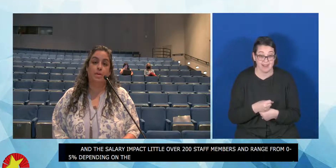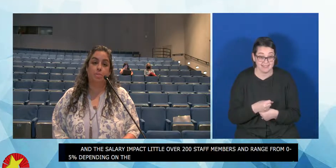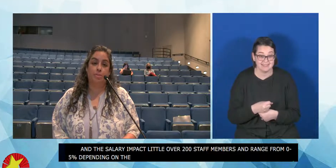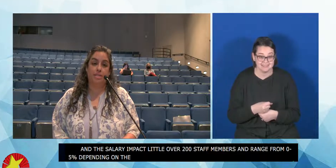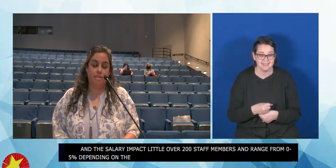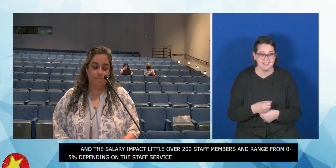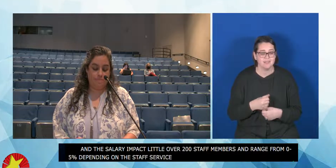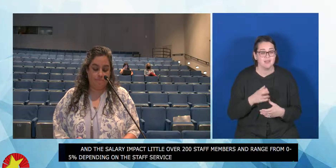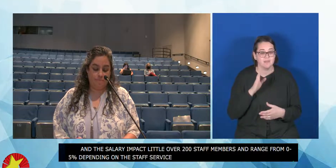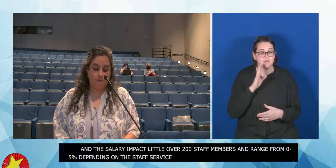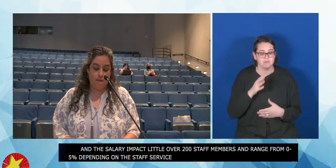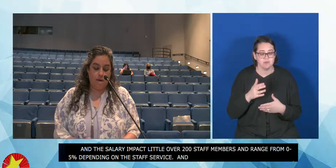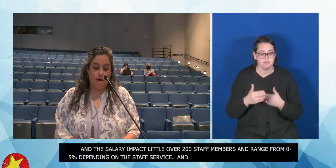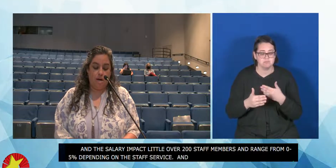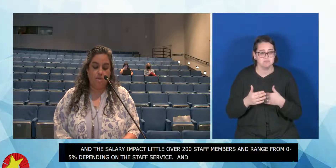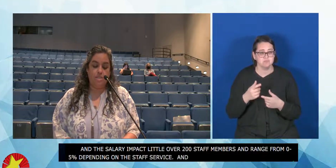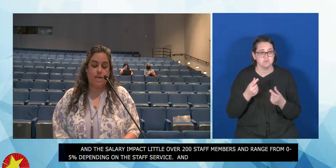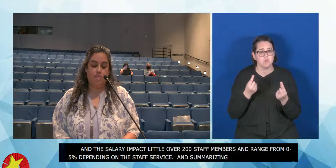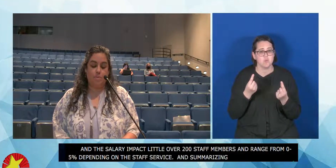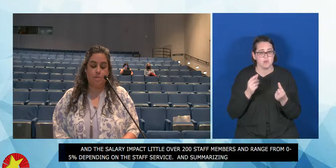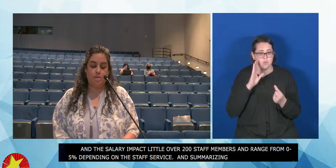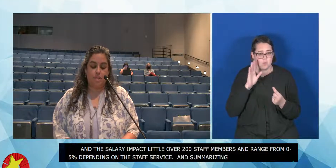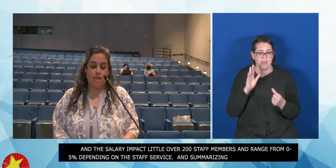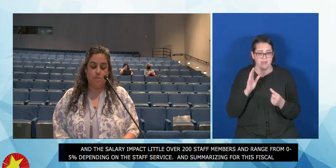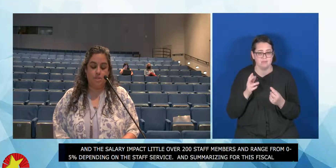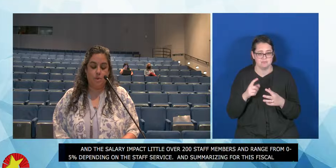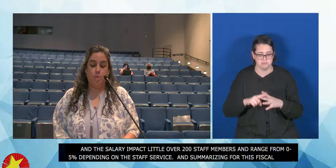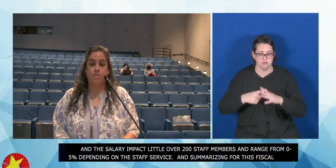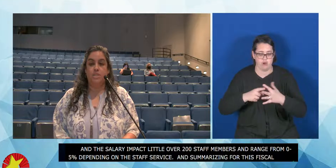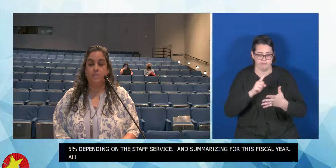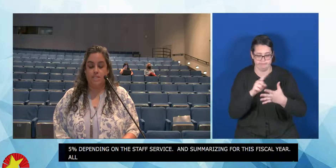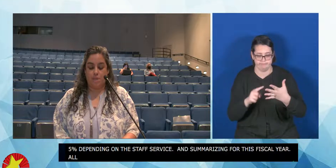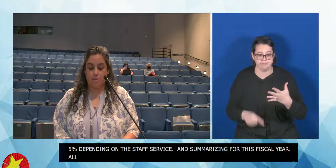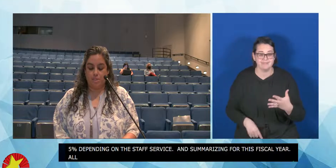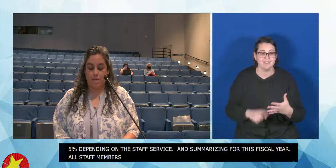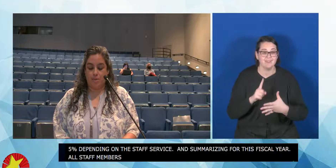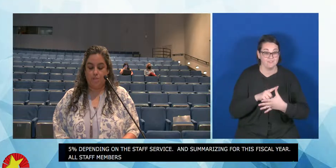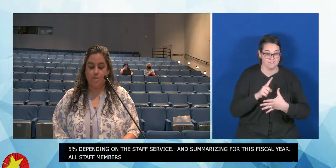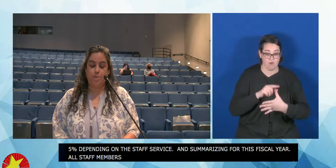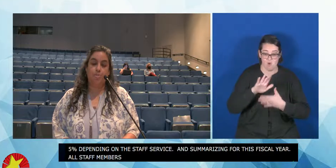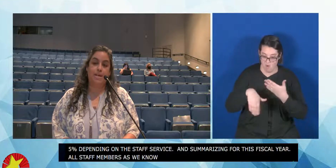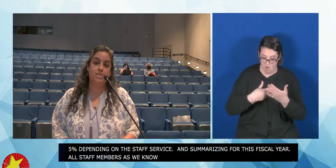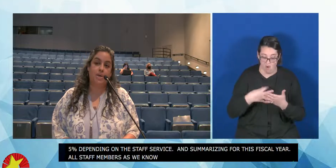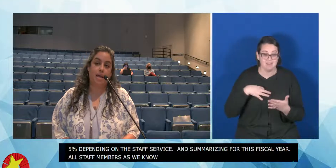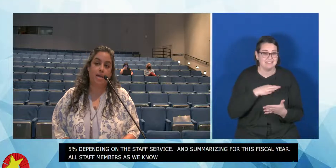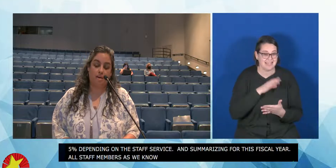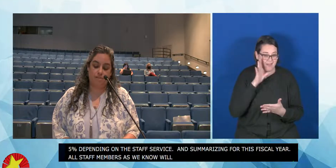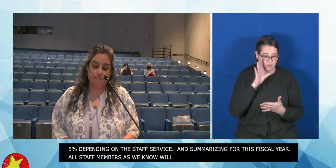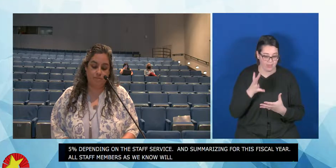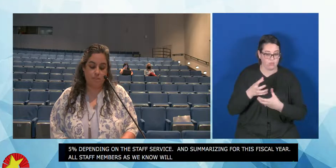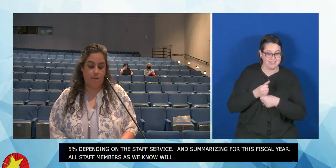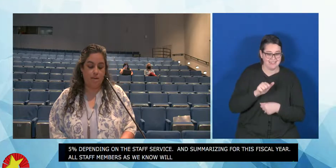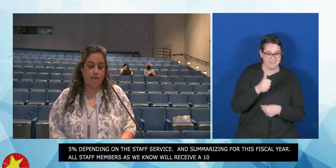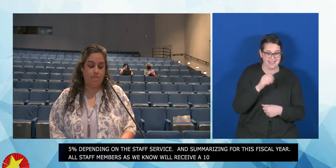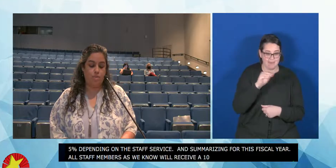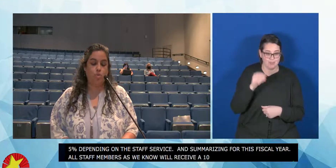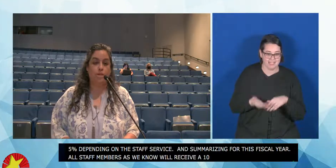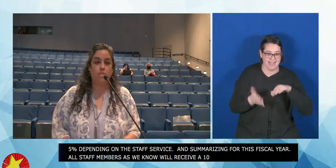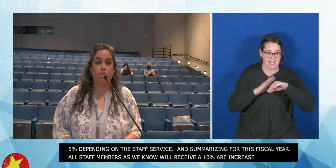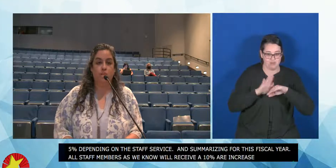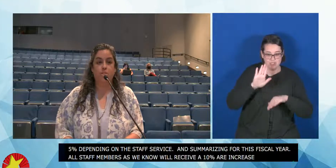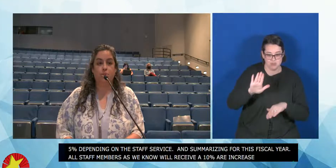will be implemented. All staff members, as we know, will receive a 10% increase to their base pay effective July